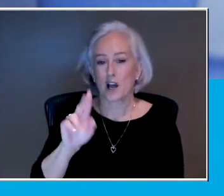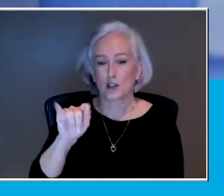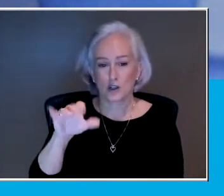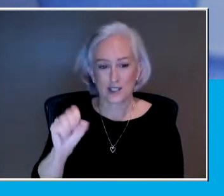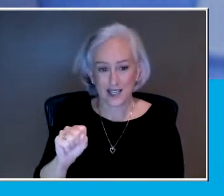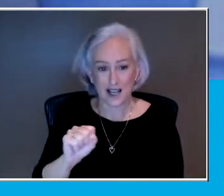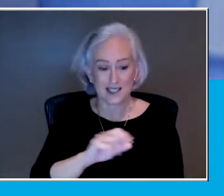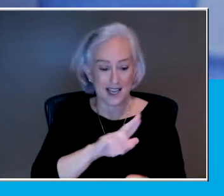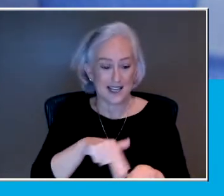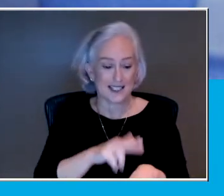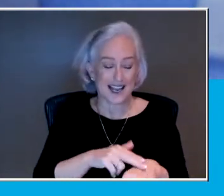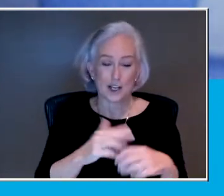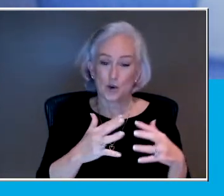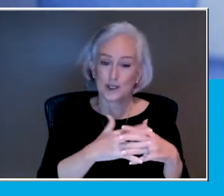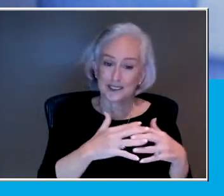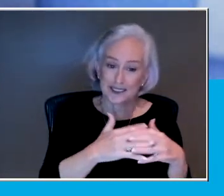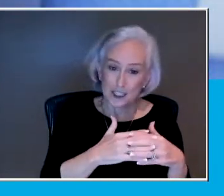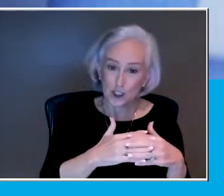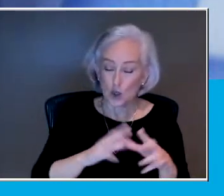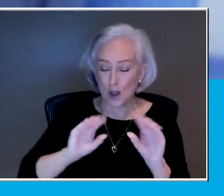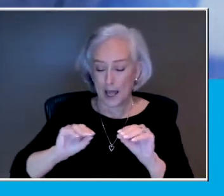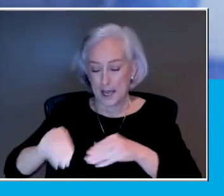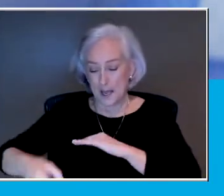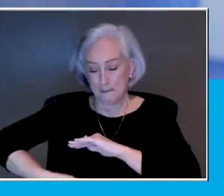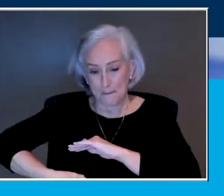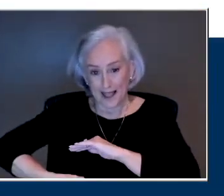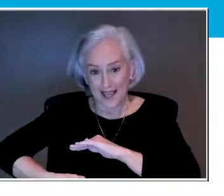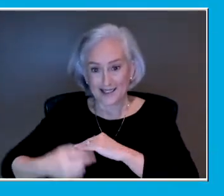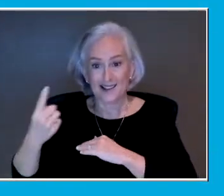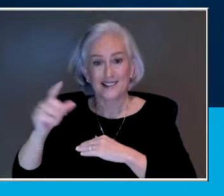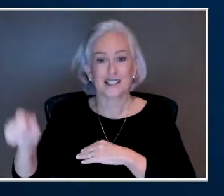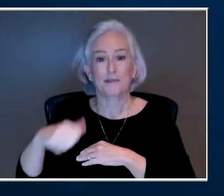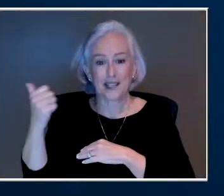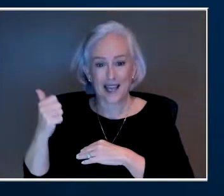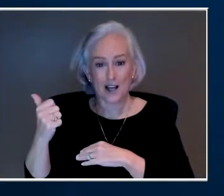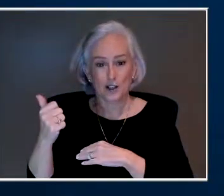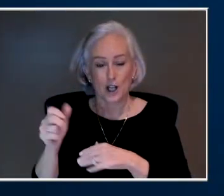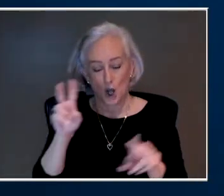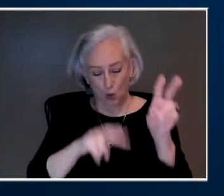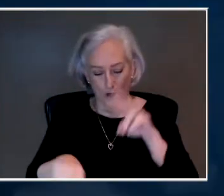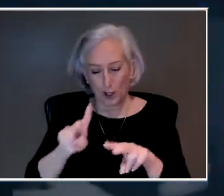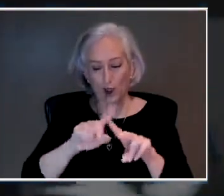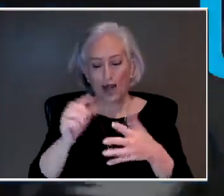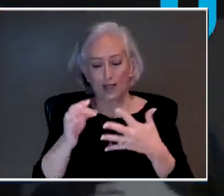or something else, we explore the choices women have. Wednesday at 8.